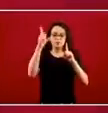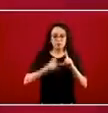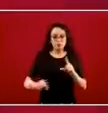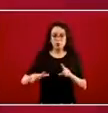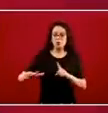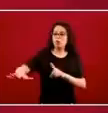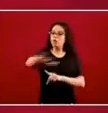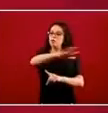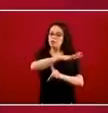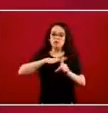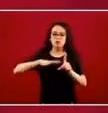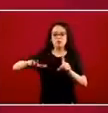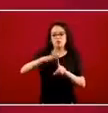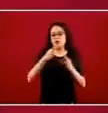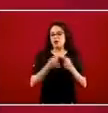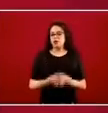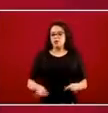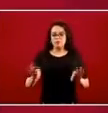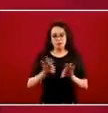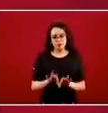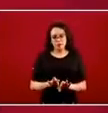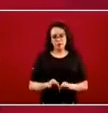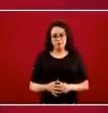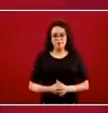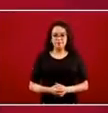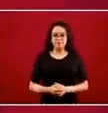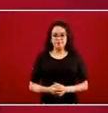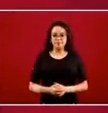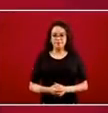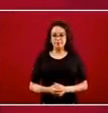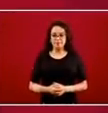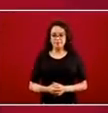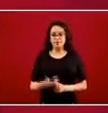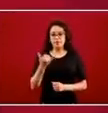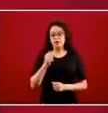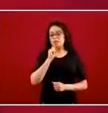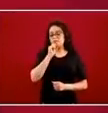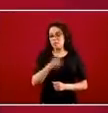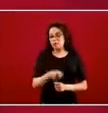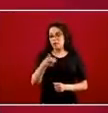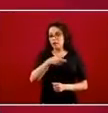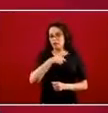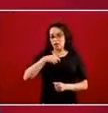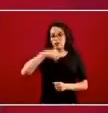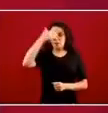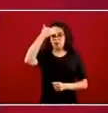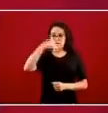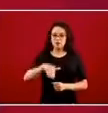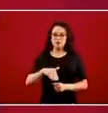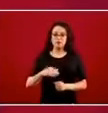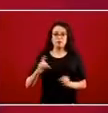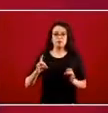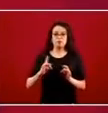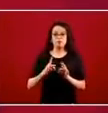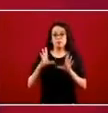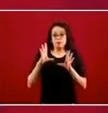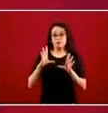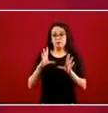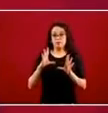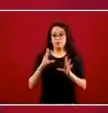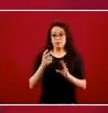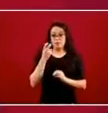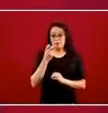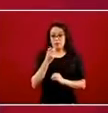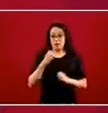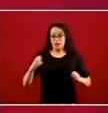abide by. This is a collective effort by the whole society. And let me be very clear